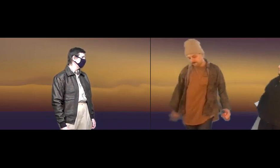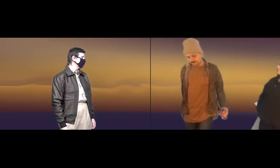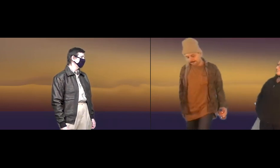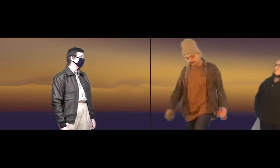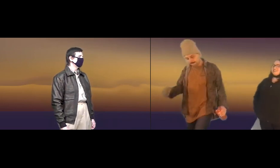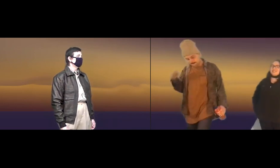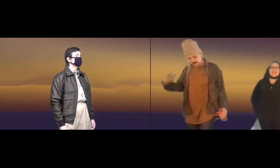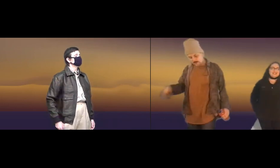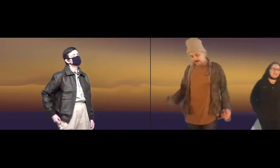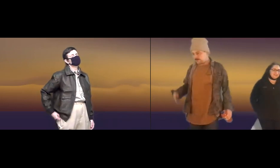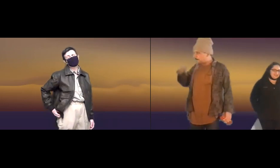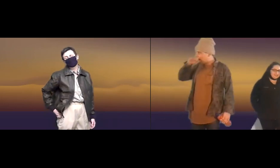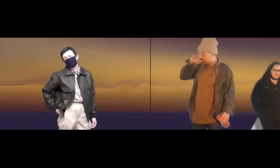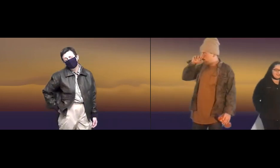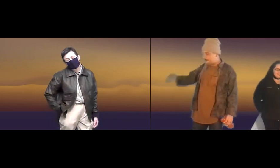that.